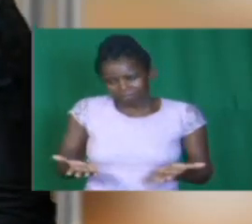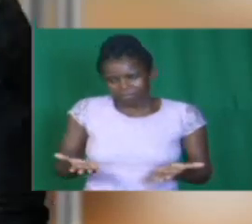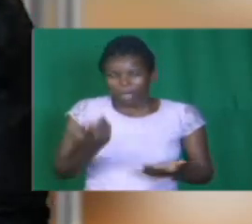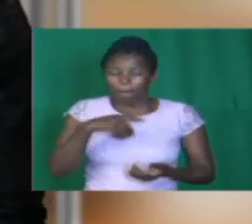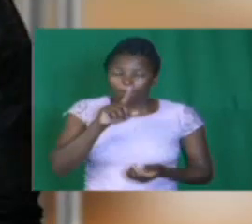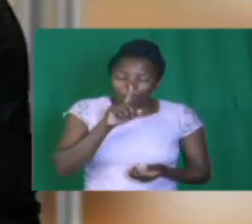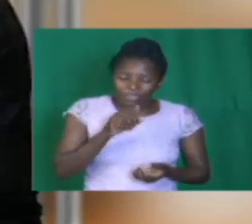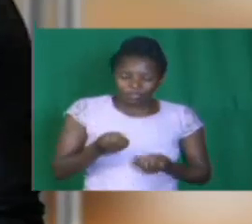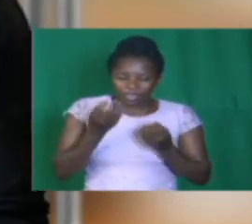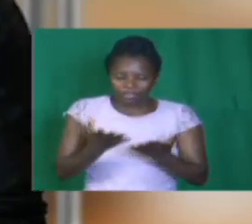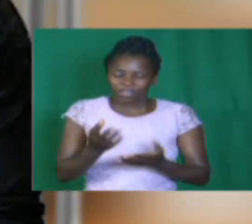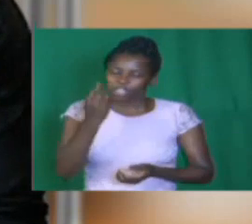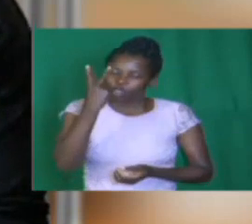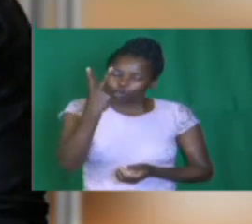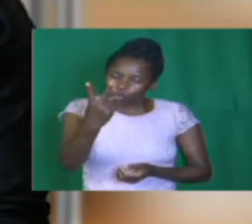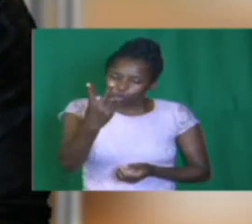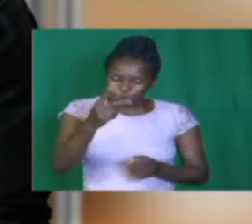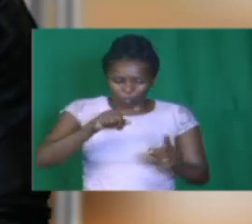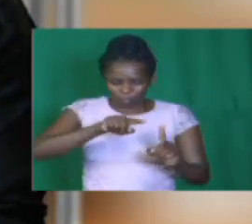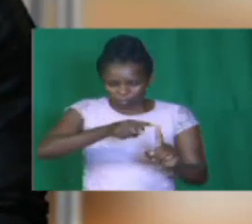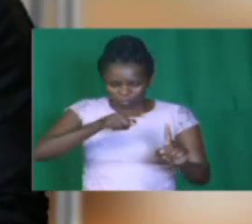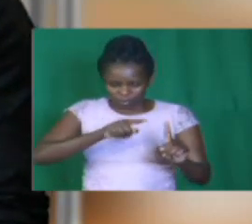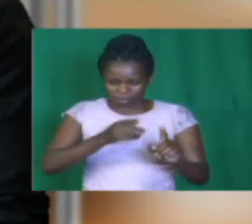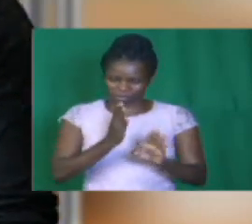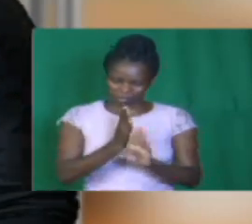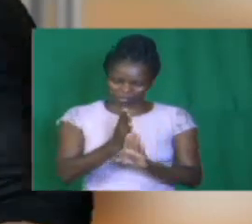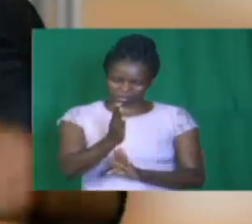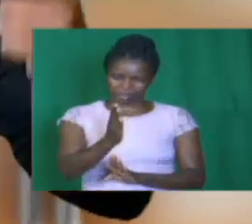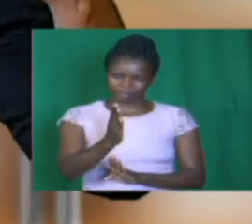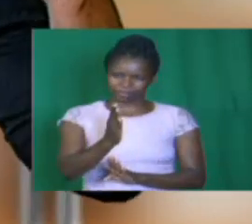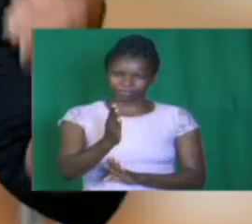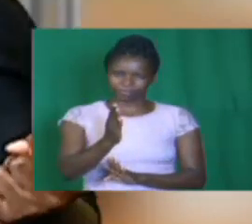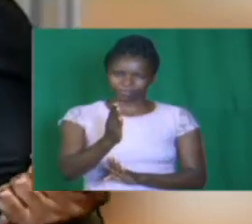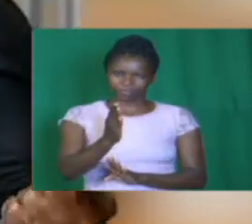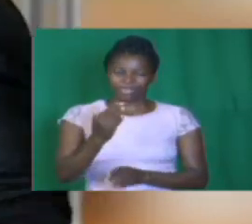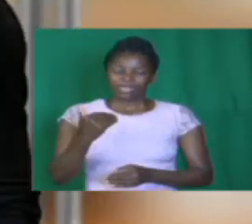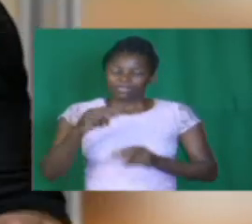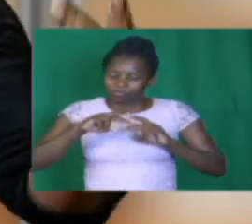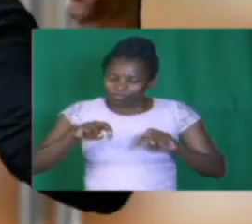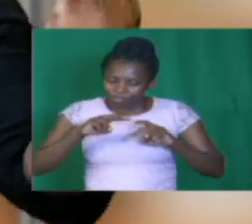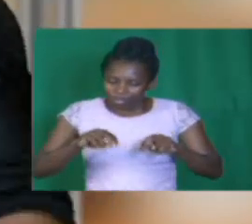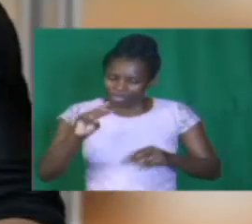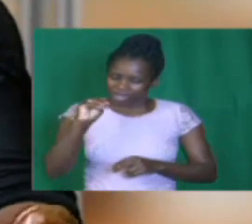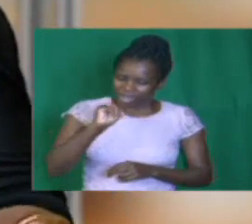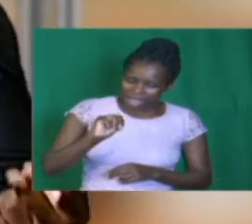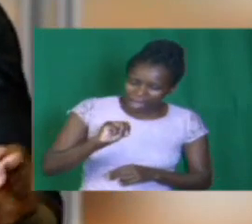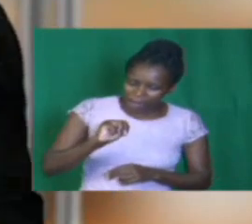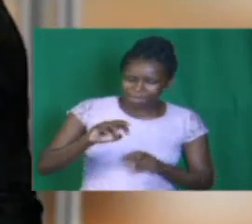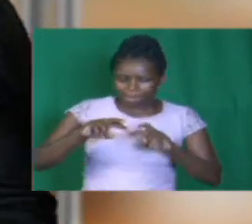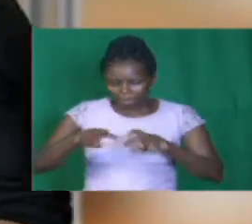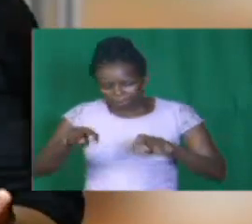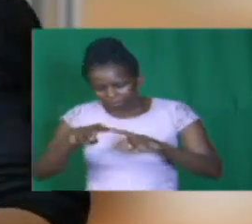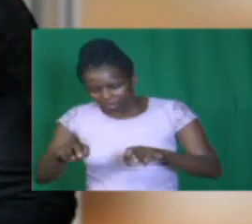be given 2 points on the line, and ours is to find the m and the c